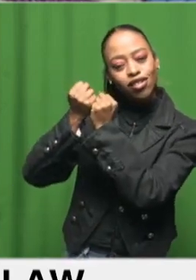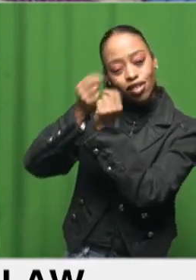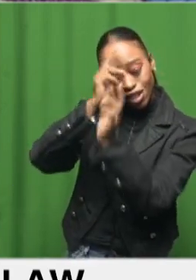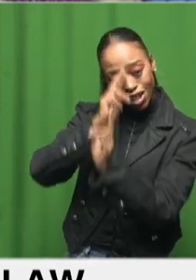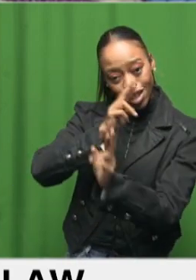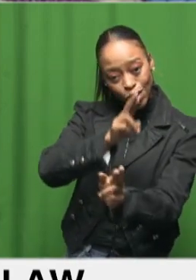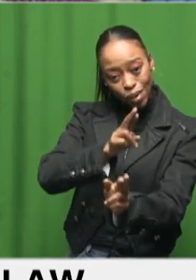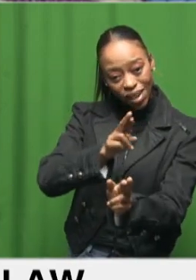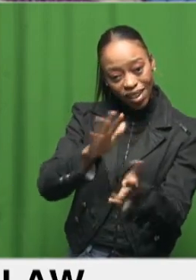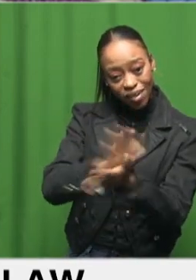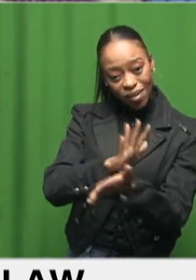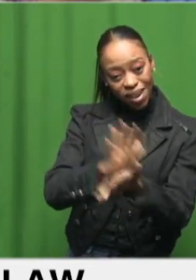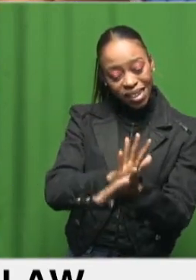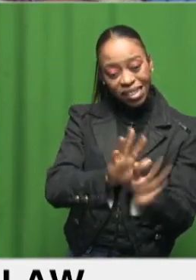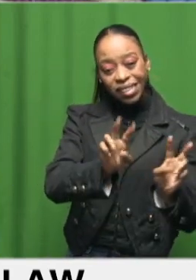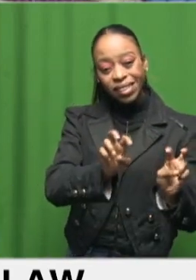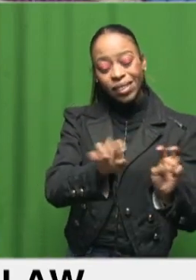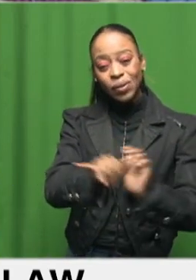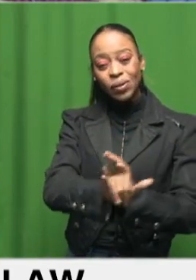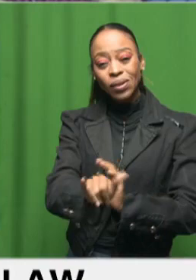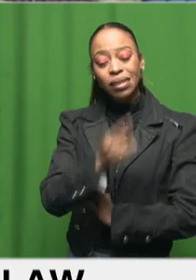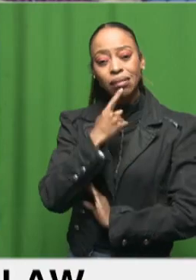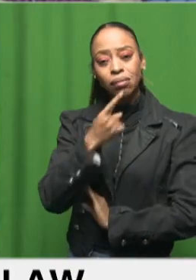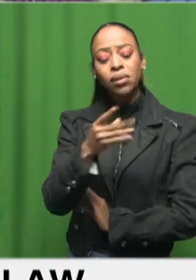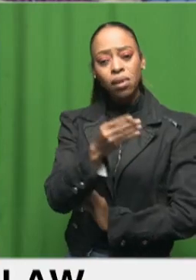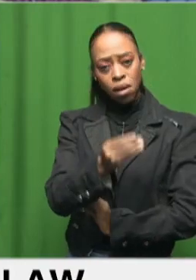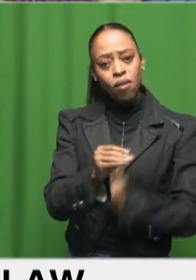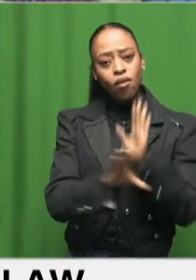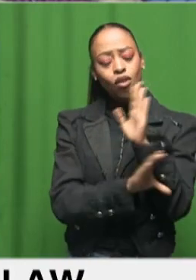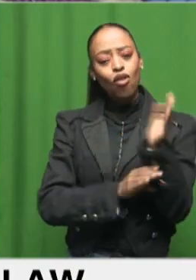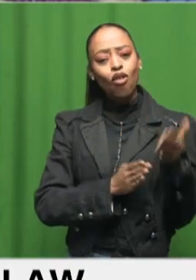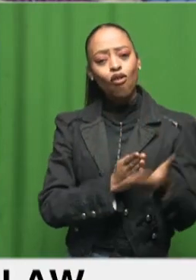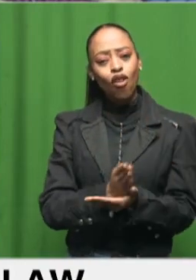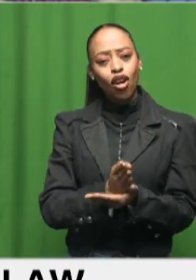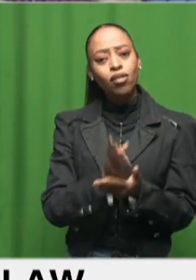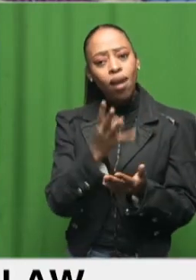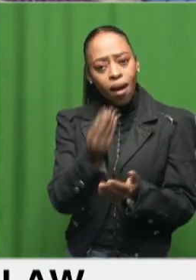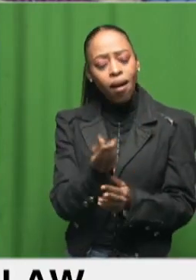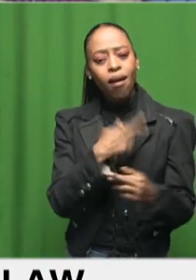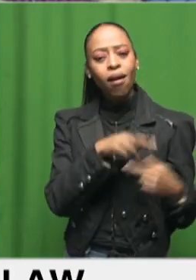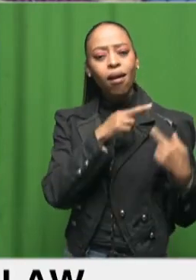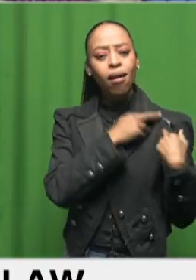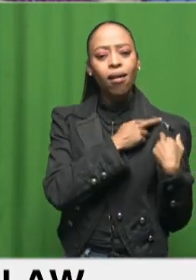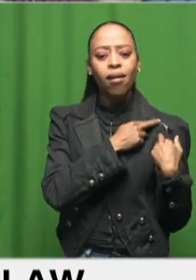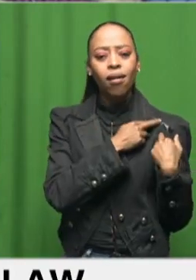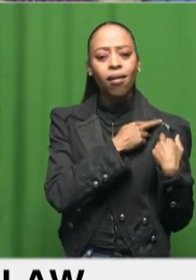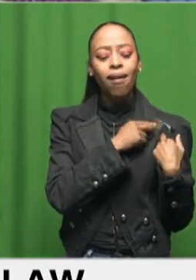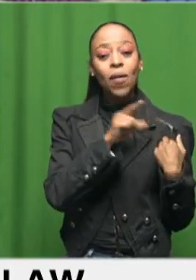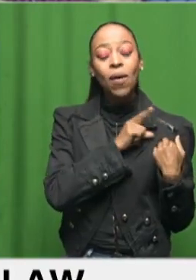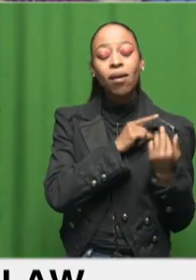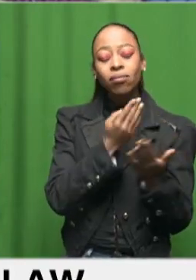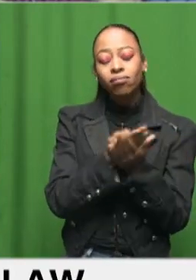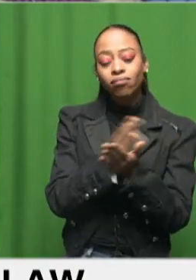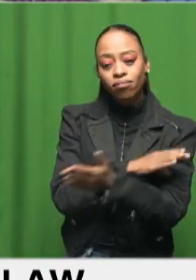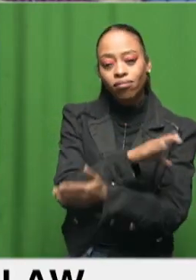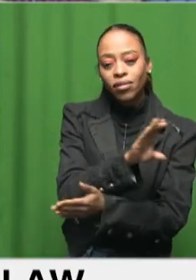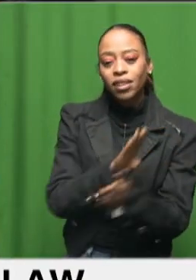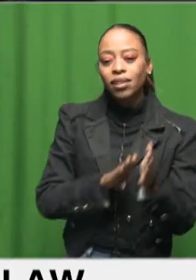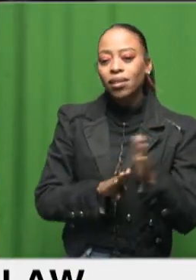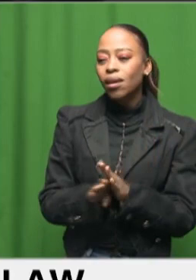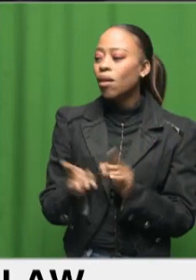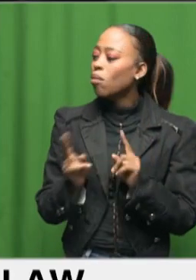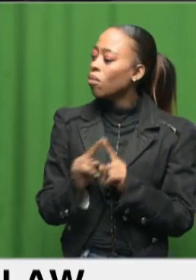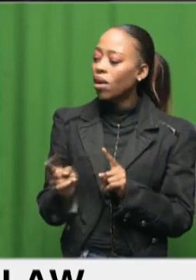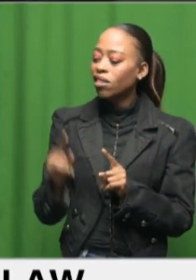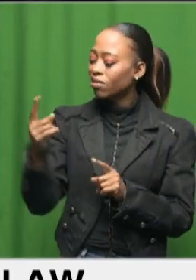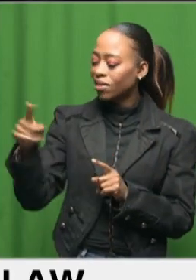respect and appreciate the fact that they have a constitutional mandate, they have a responsibility on their shoulders to empower and improve But the not lives as a of